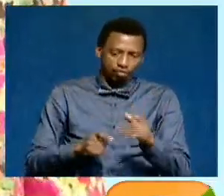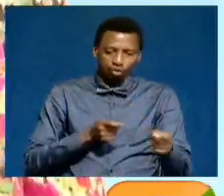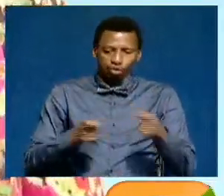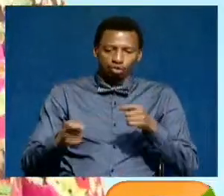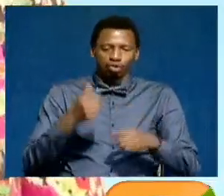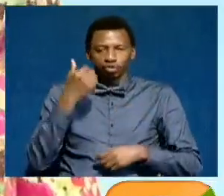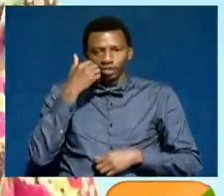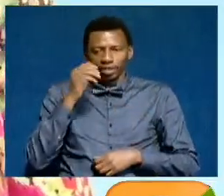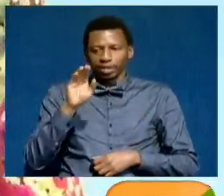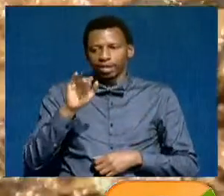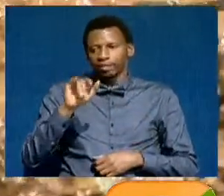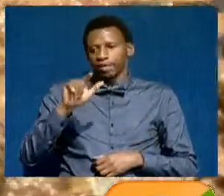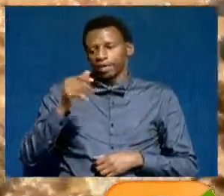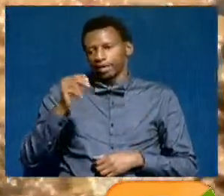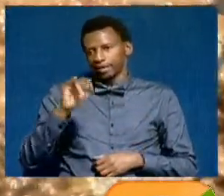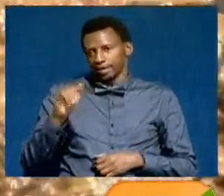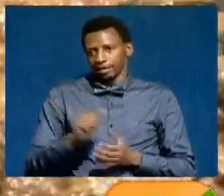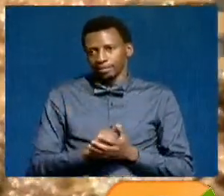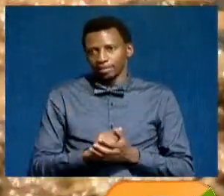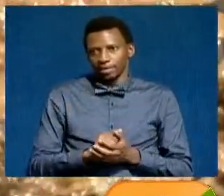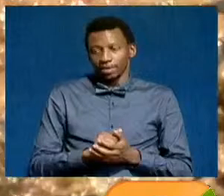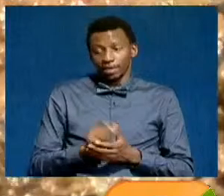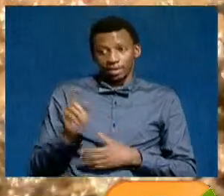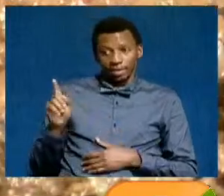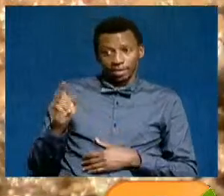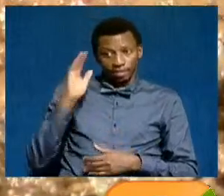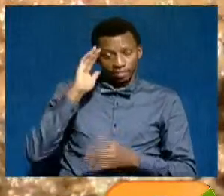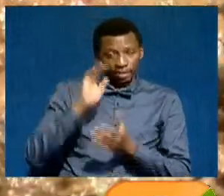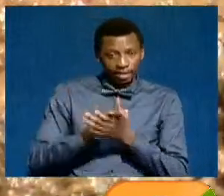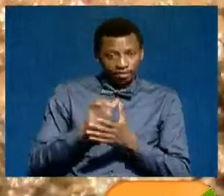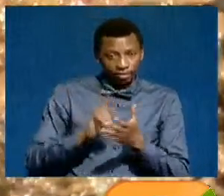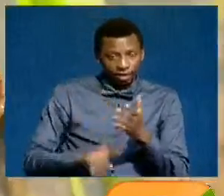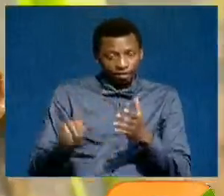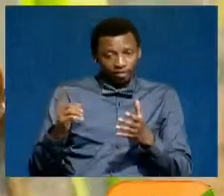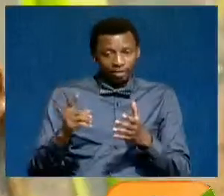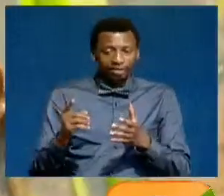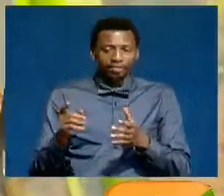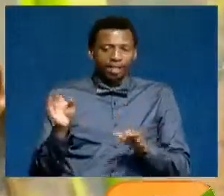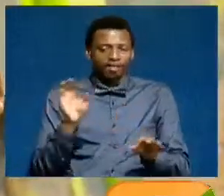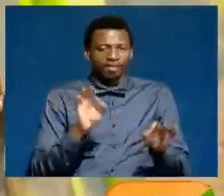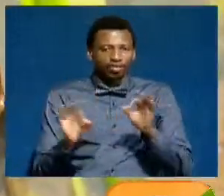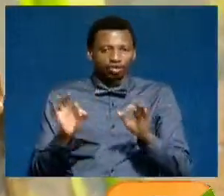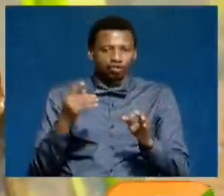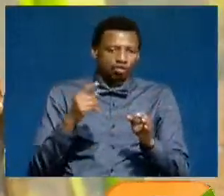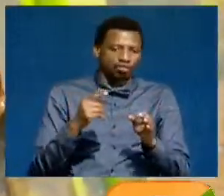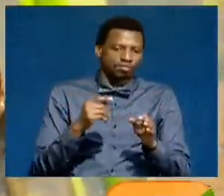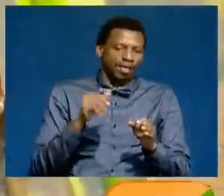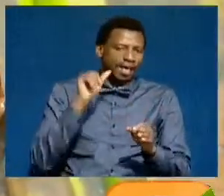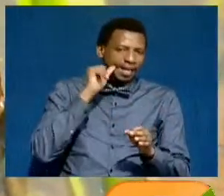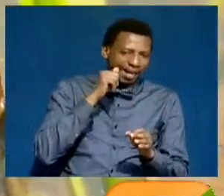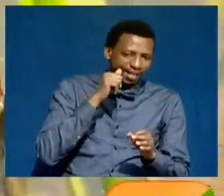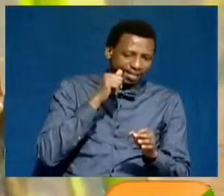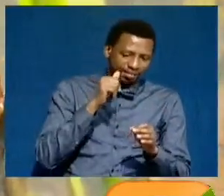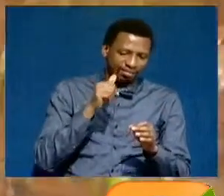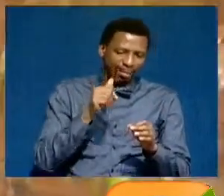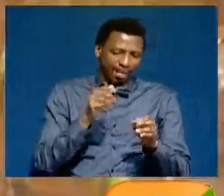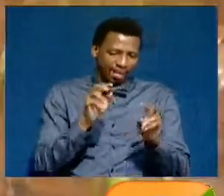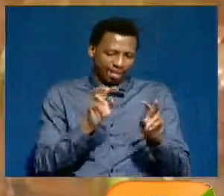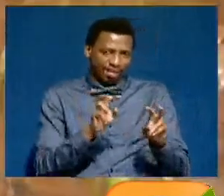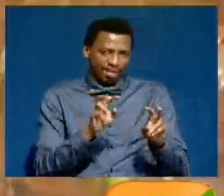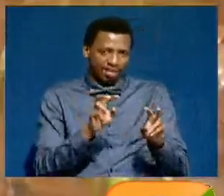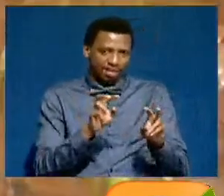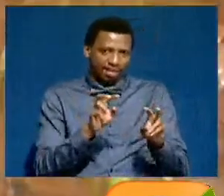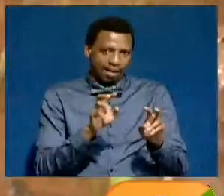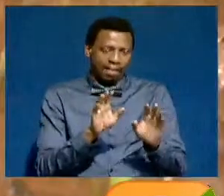first entered Kenya as ornamental species before getting into the environment. To avoid a new invasion, only monosex prawns